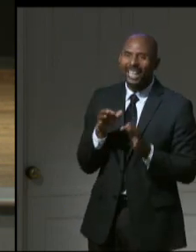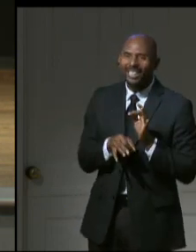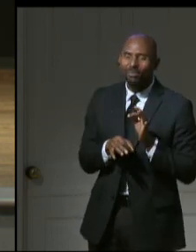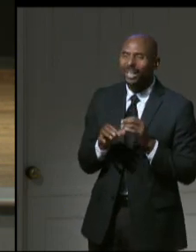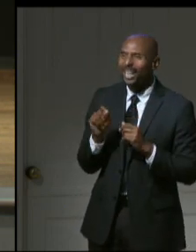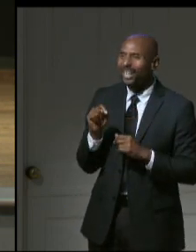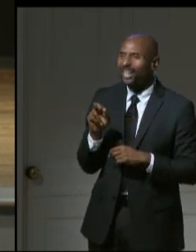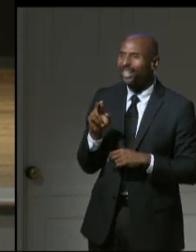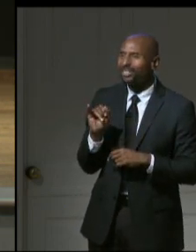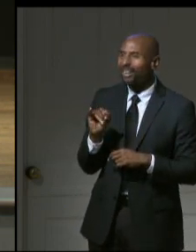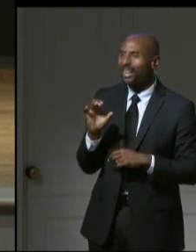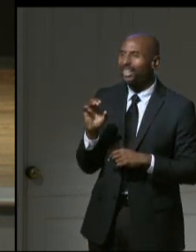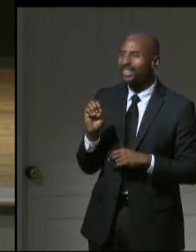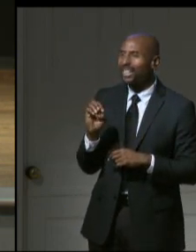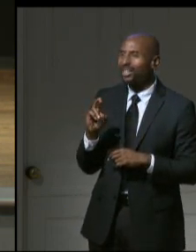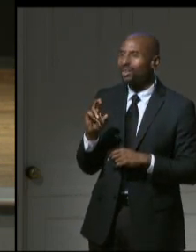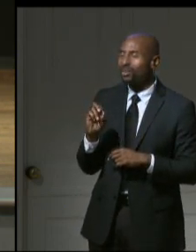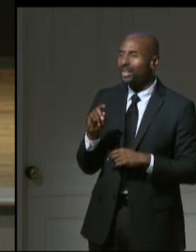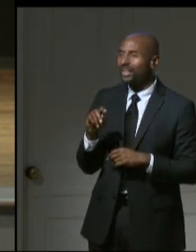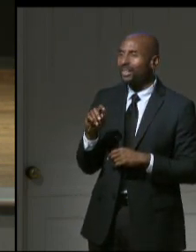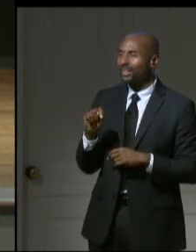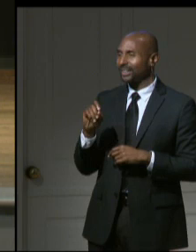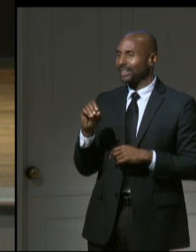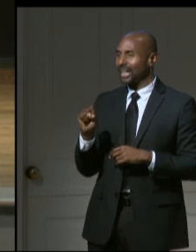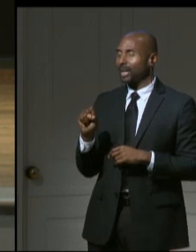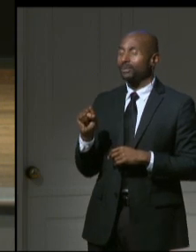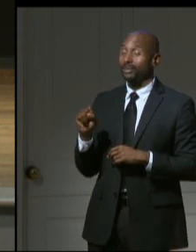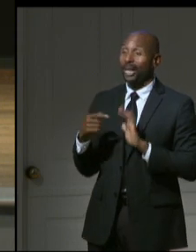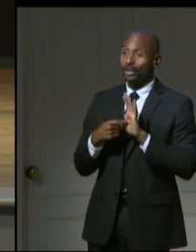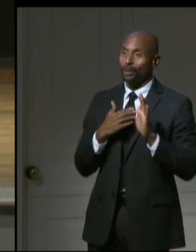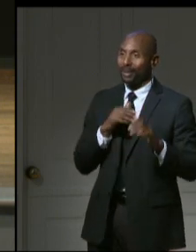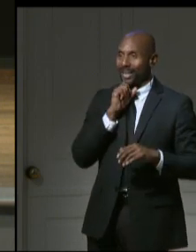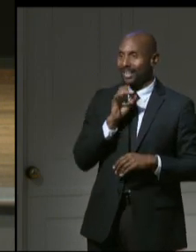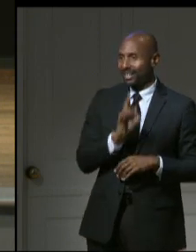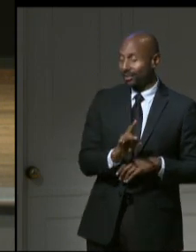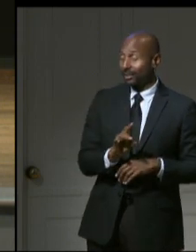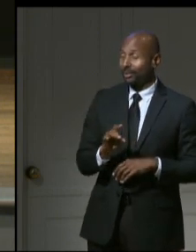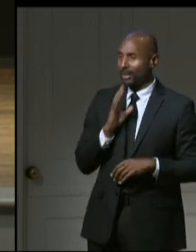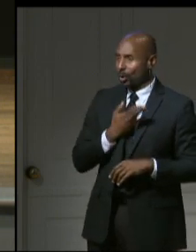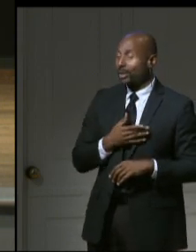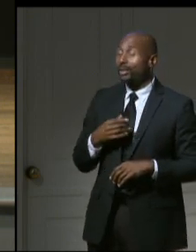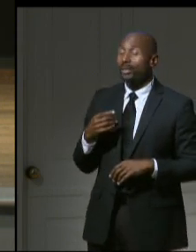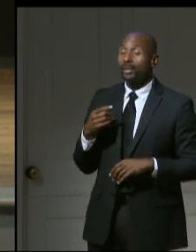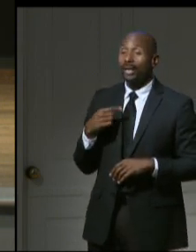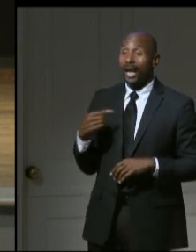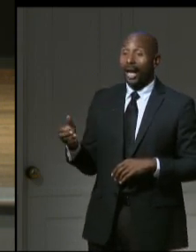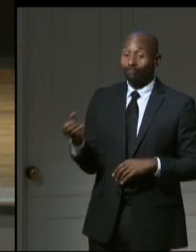it in the living room, and her reaction was priceless. She's looking around and going, wow, it's so big. And